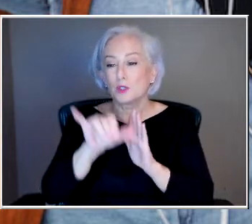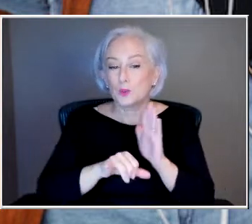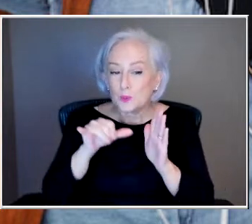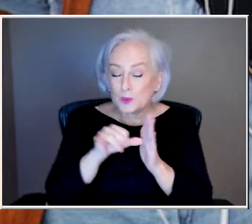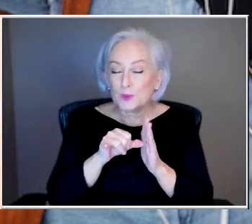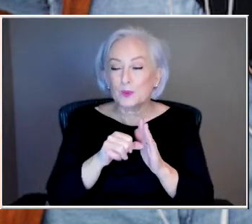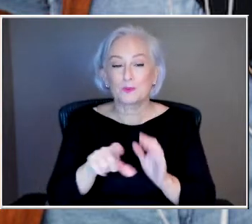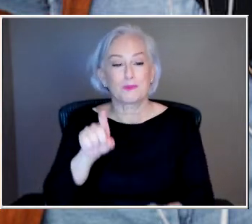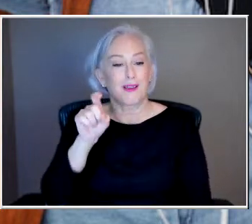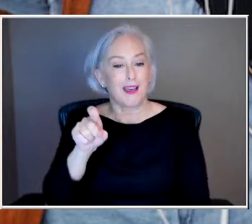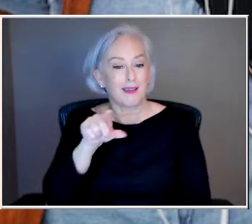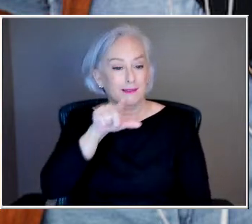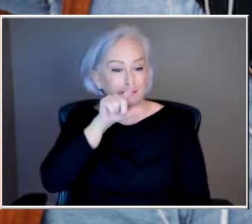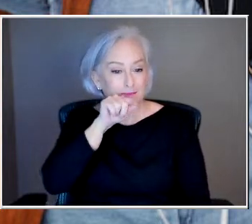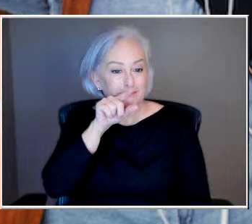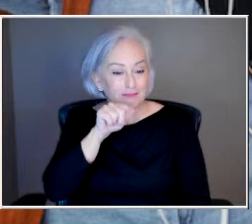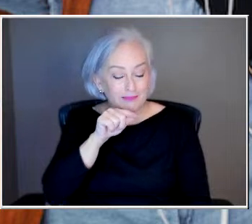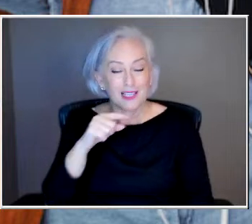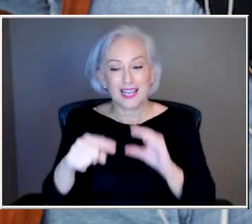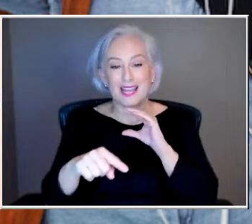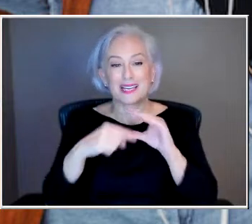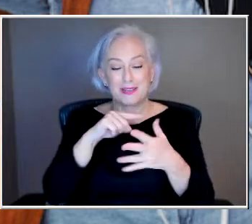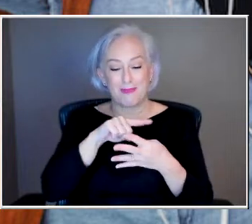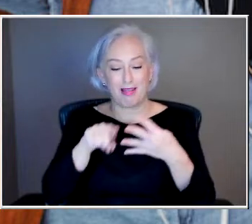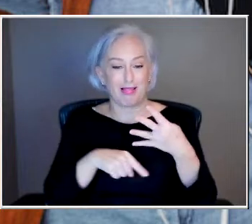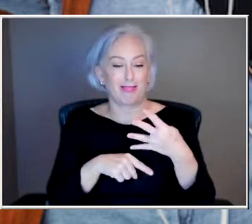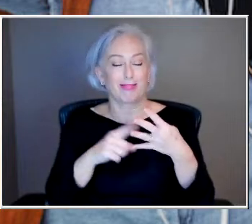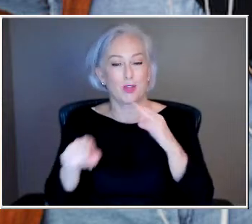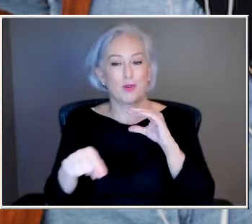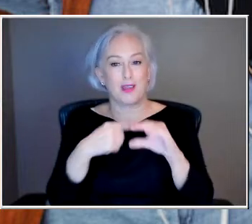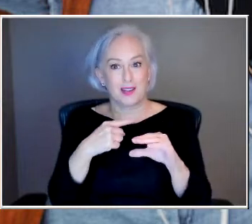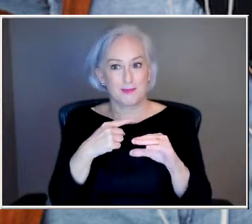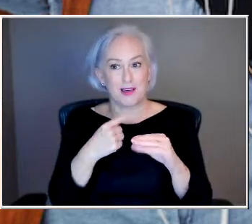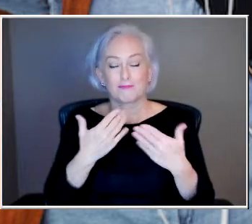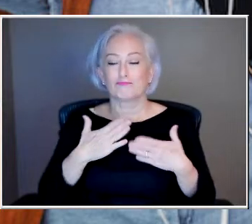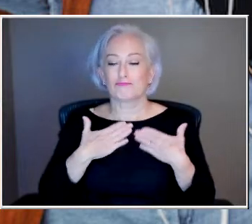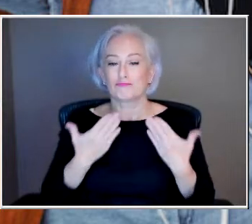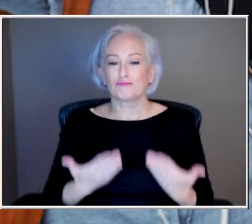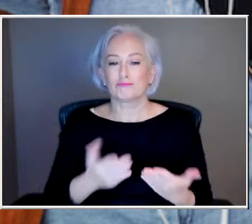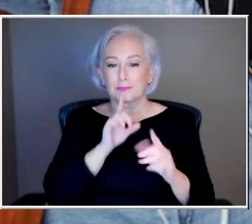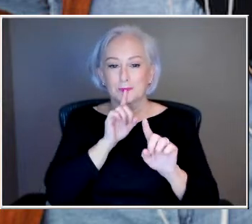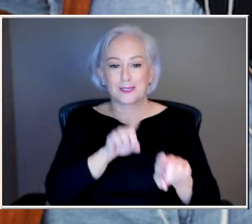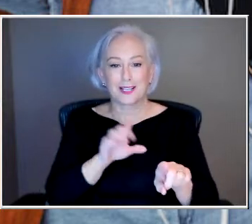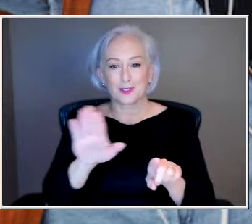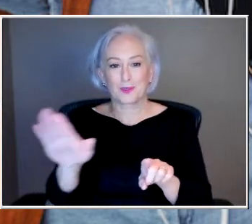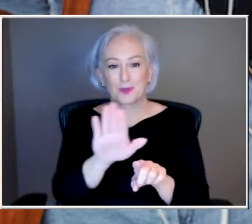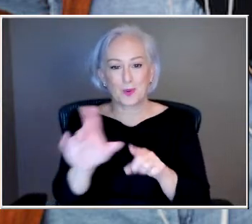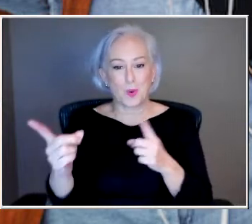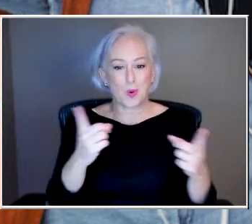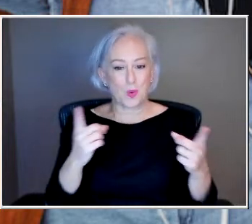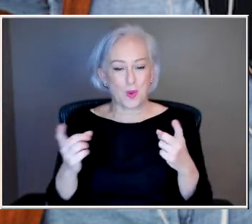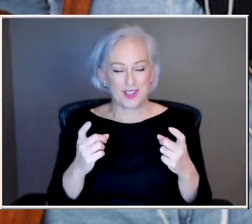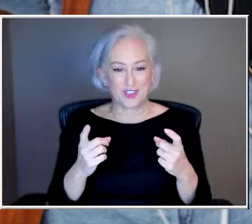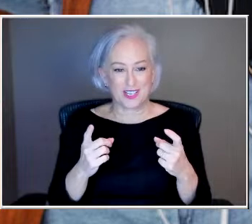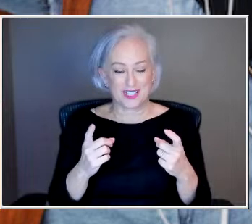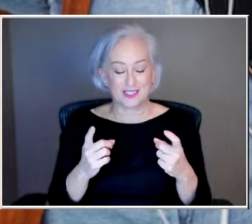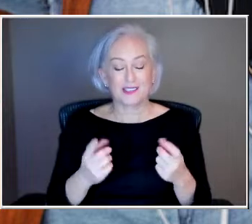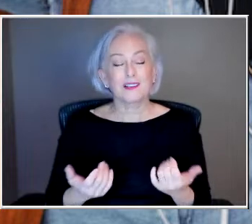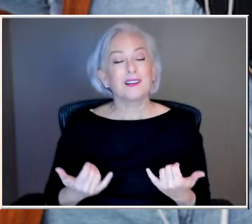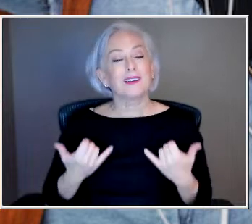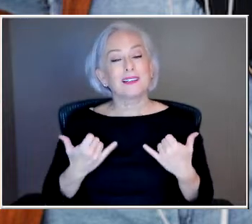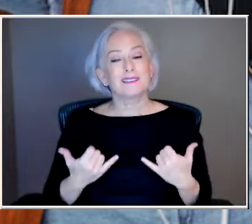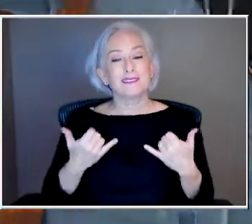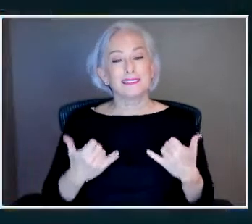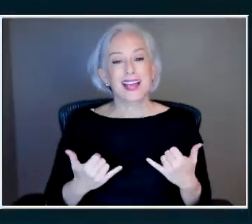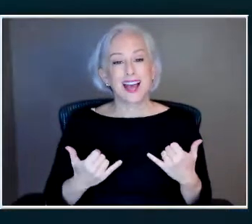The links are right there on your screen. We'll answer your questions throughout the program. We're going to give you a chance to send those in. In the meantime, I want to check in with